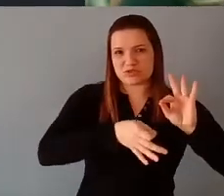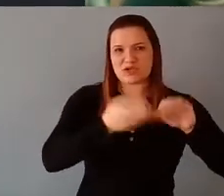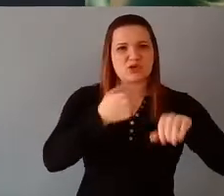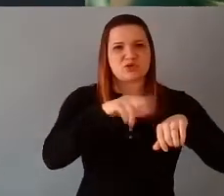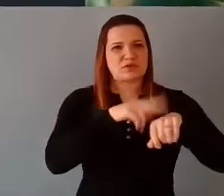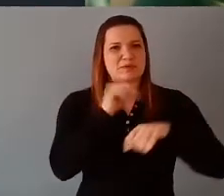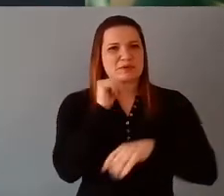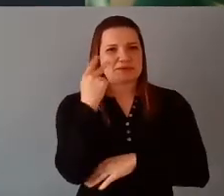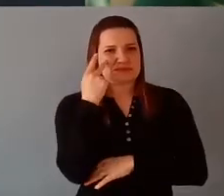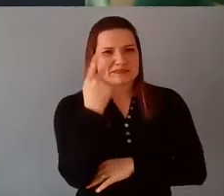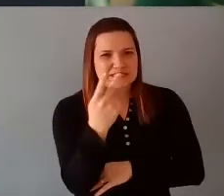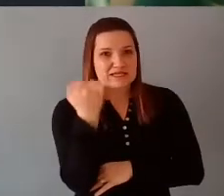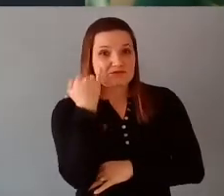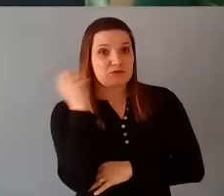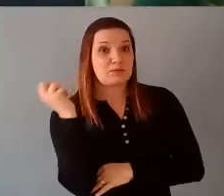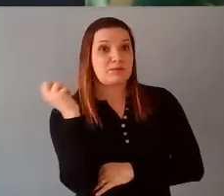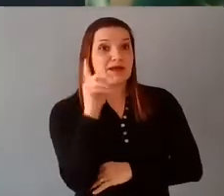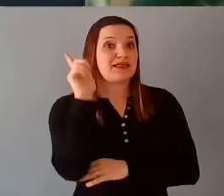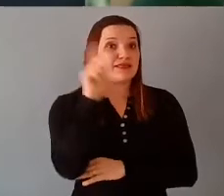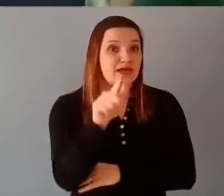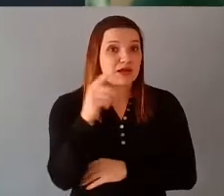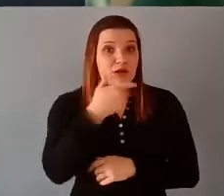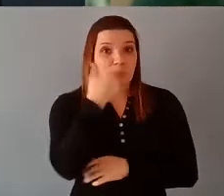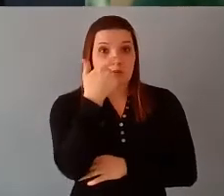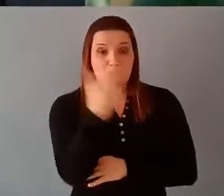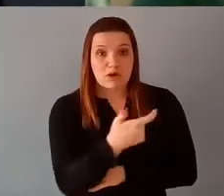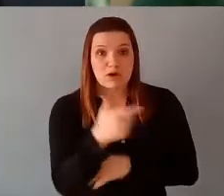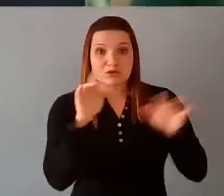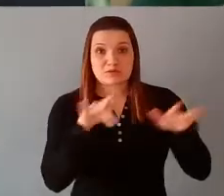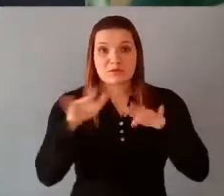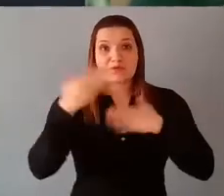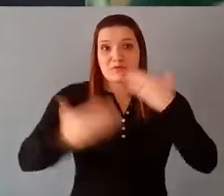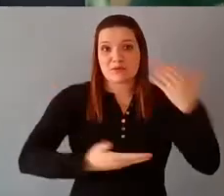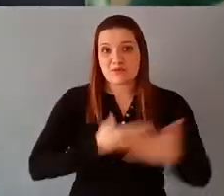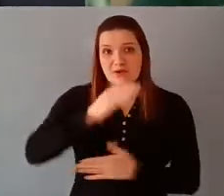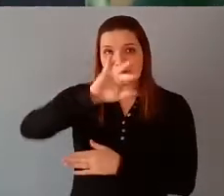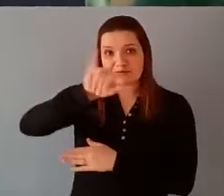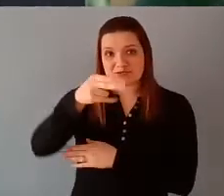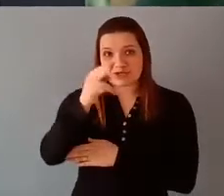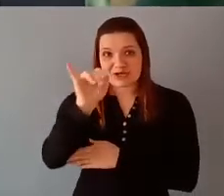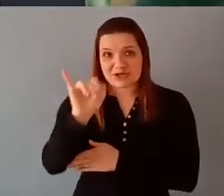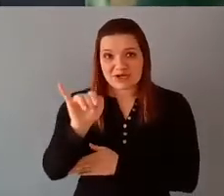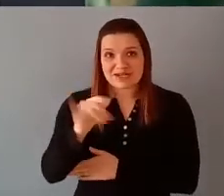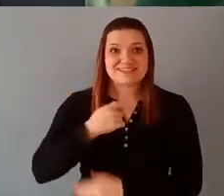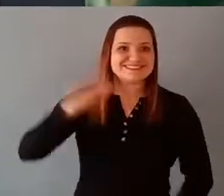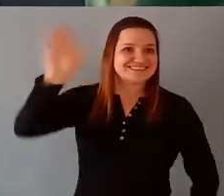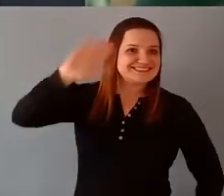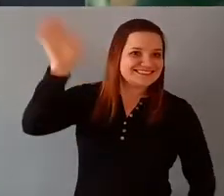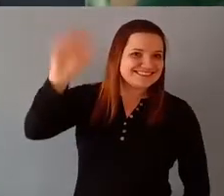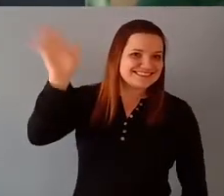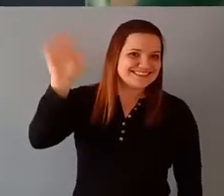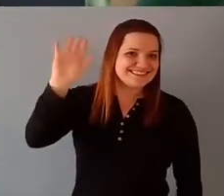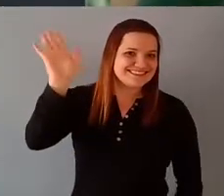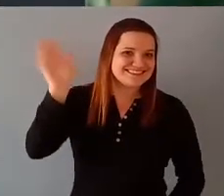you go back and watch the recording later, but we want to welcome Johnny. Johnny, you want to give a wave to everybody?